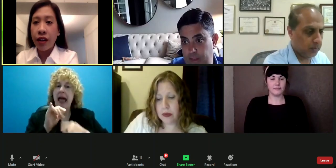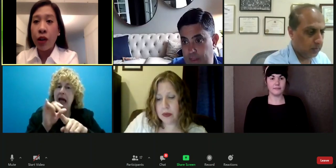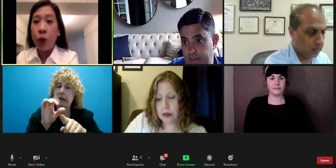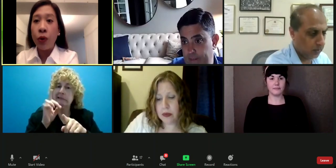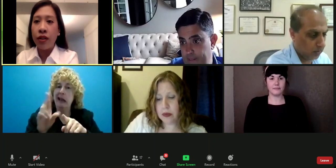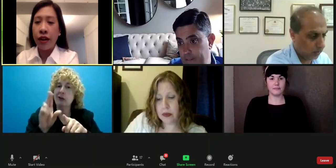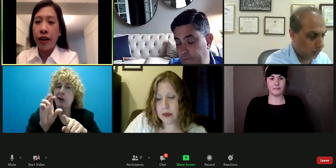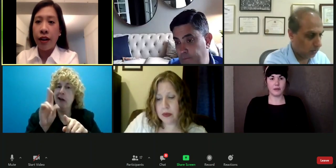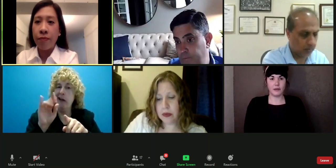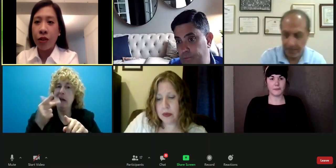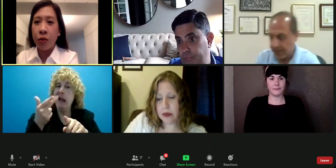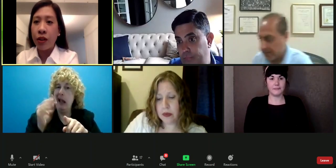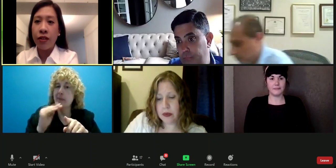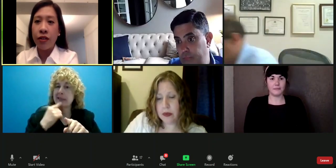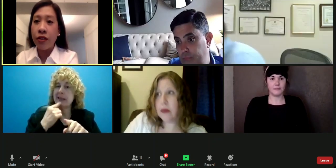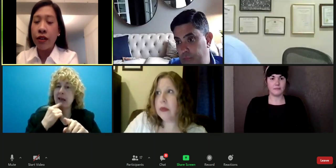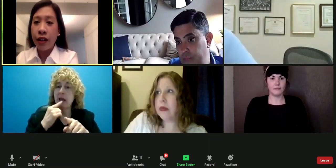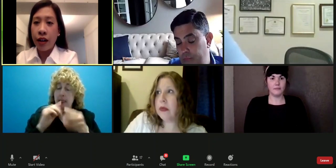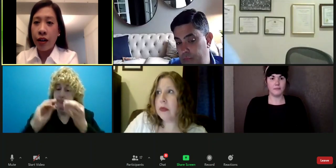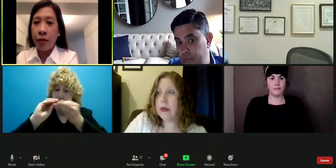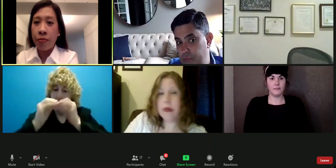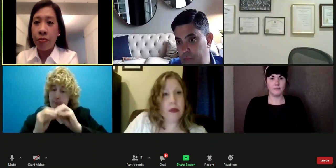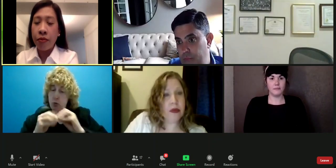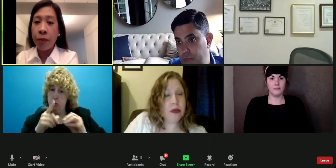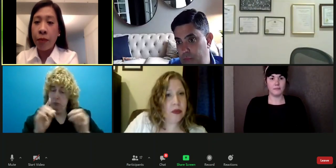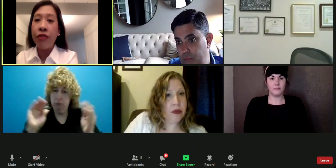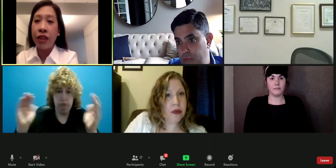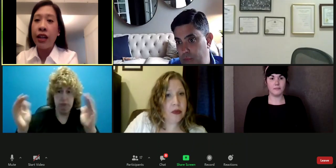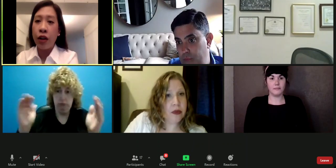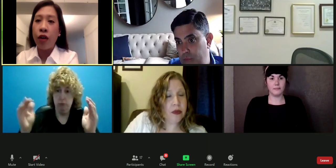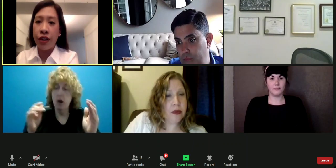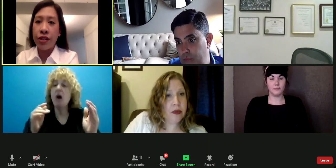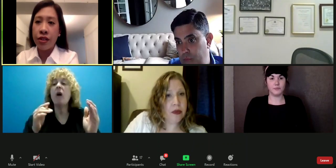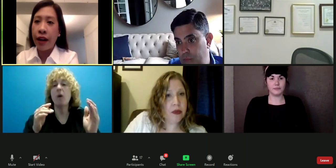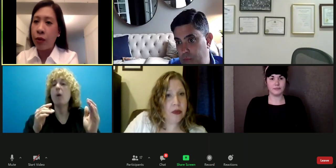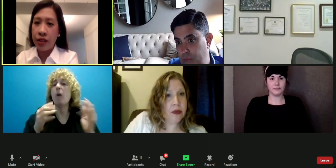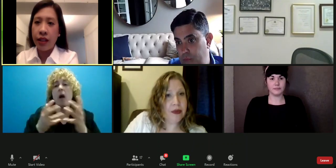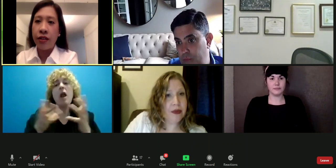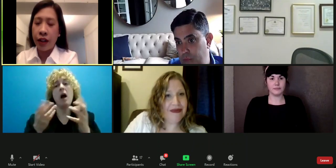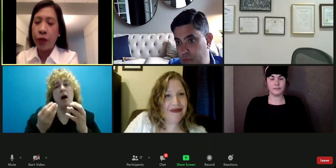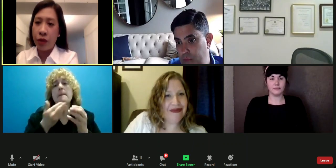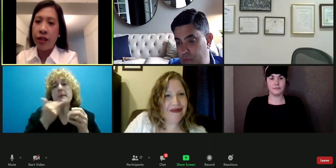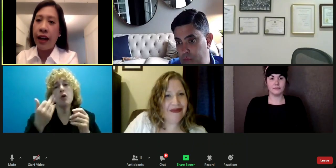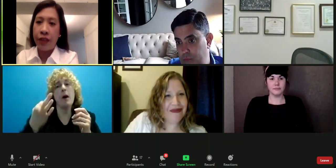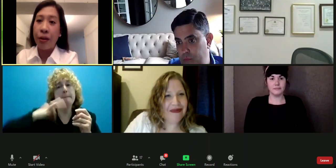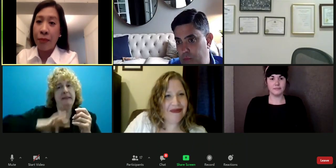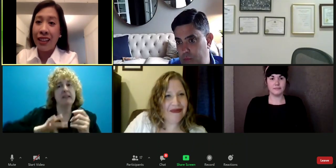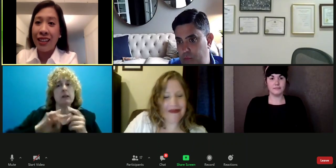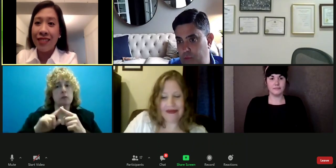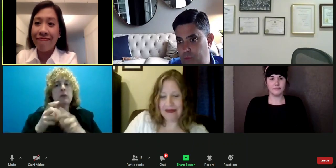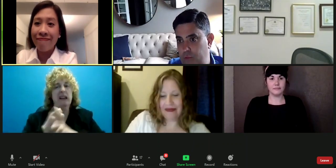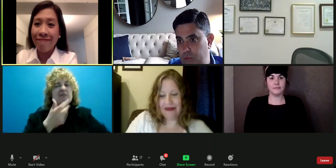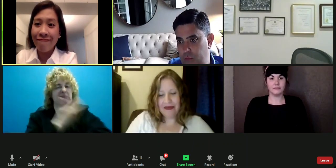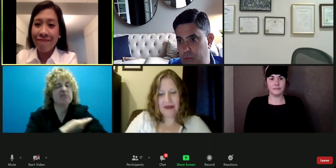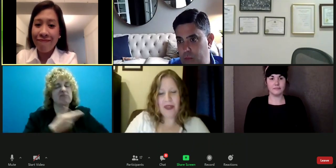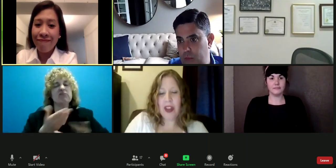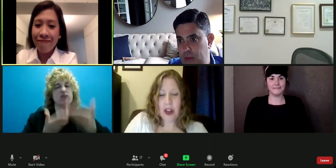alone would, the benefit that it offers, I would still, we would still highly recommend it.